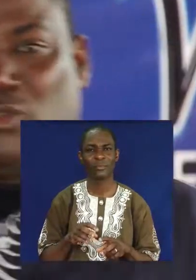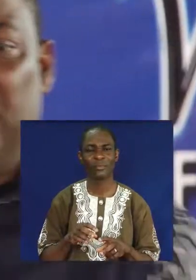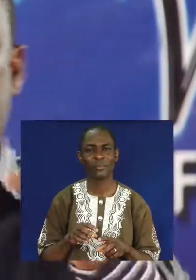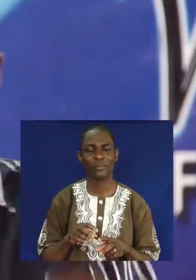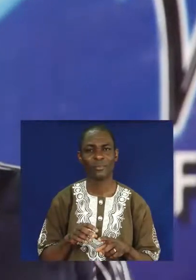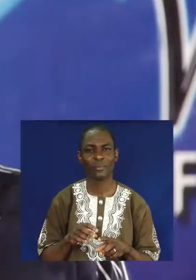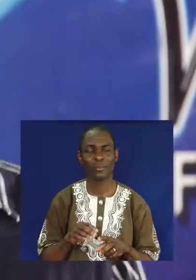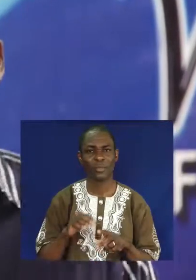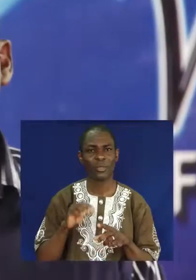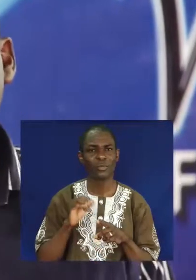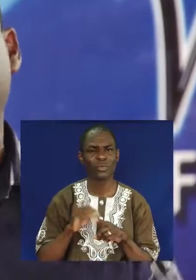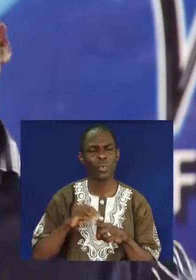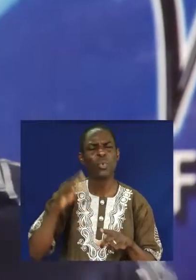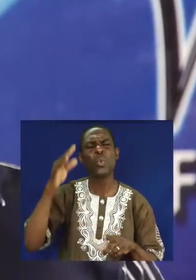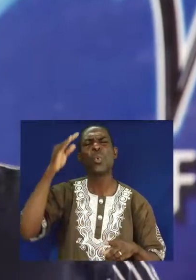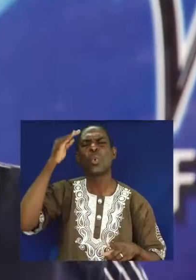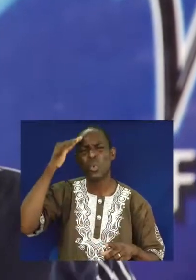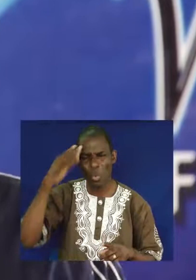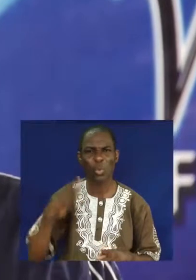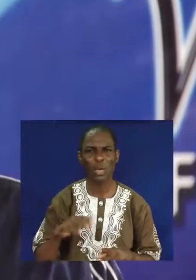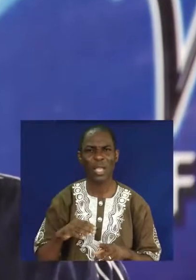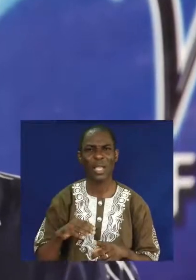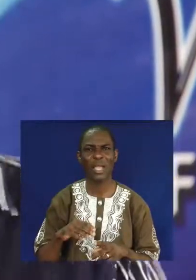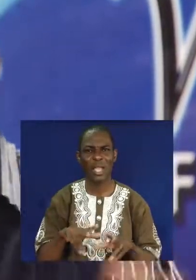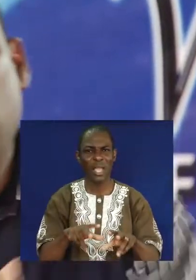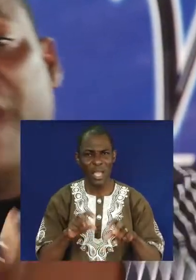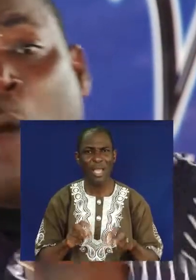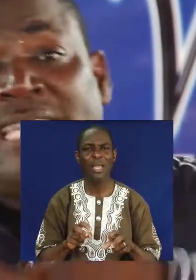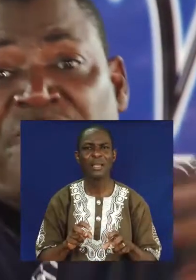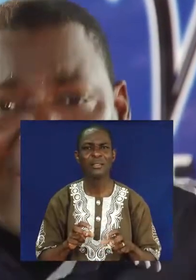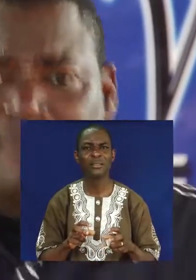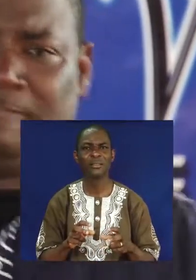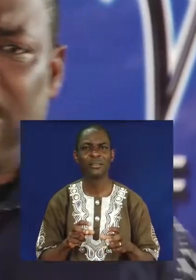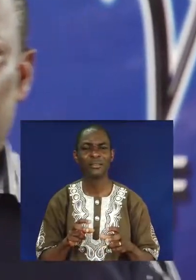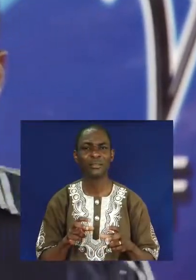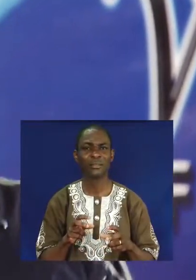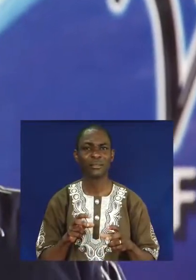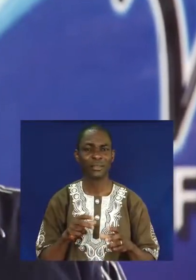yes, just one, and the other, Mom, we are Wadia Fa. Mom, we are Wadia Fa.